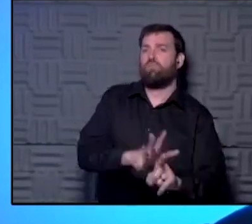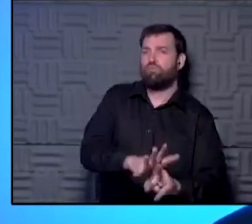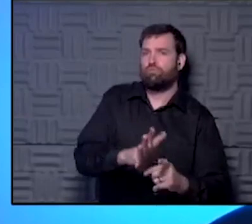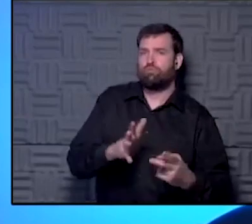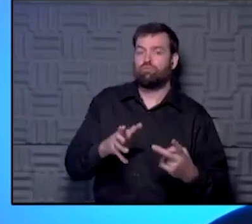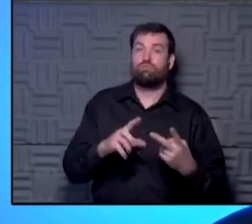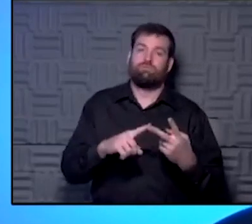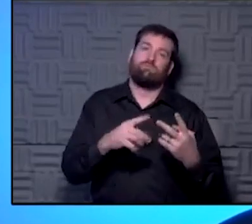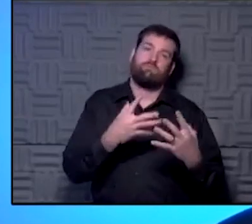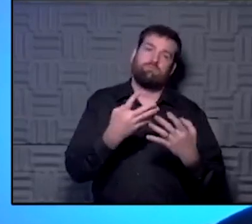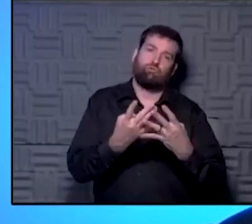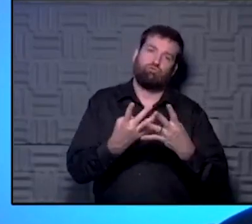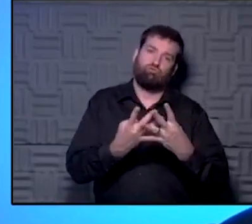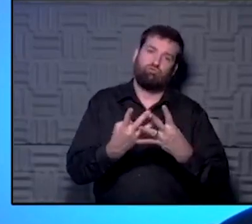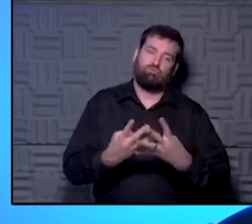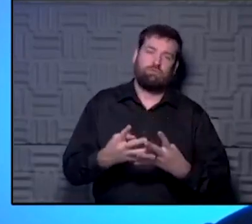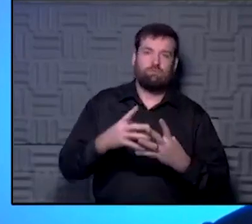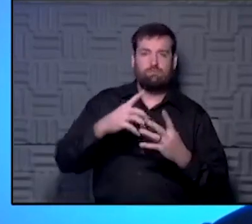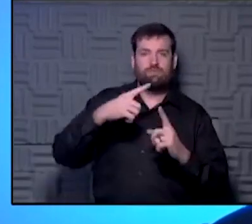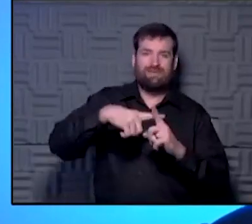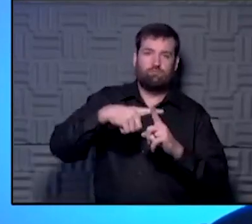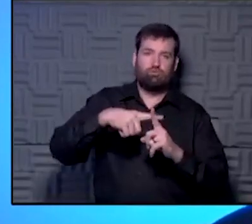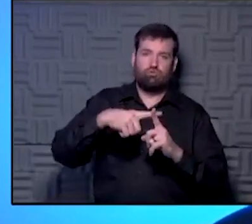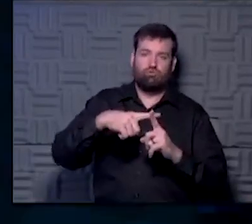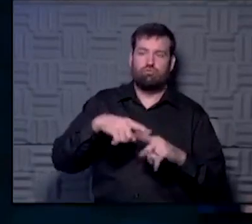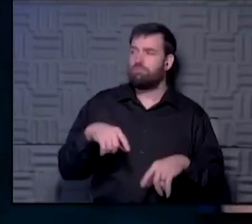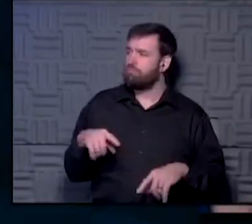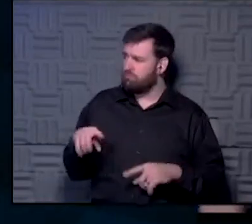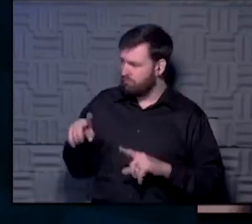and screening temperature at the door. Are you testing very many children?